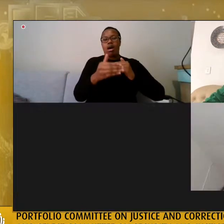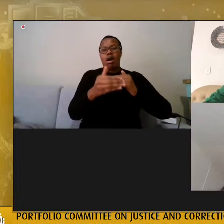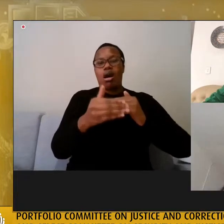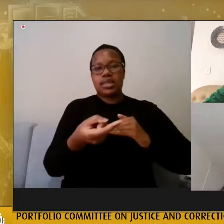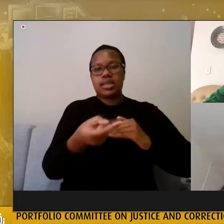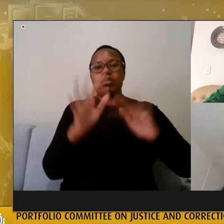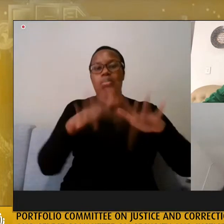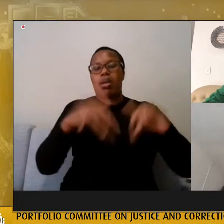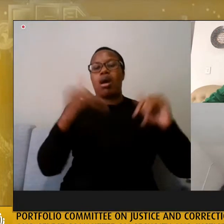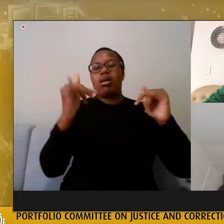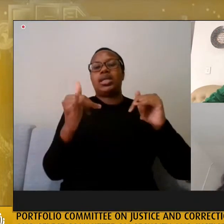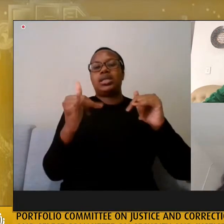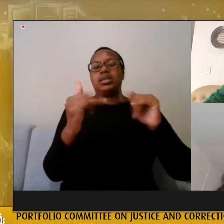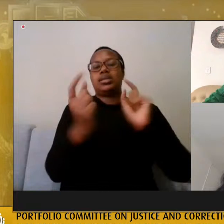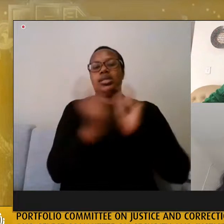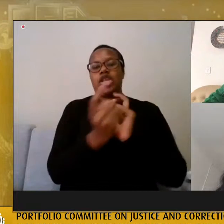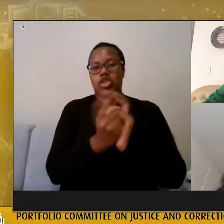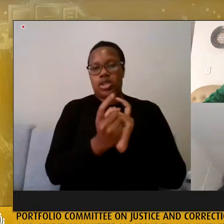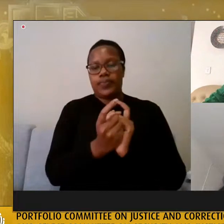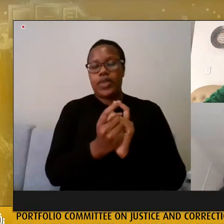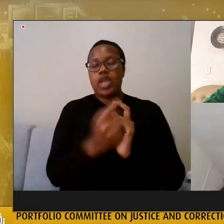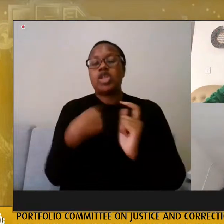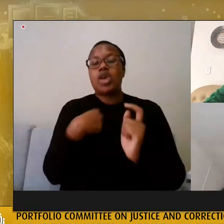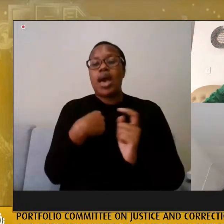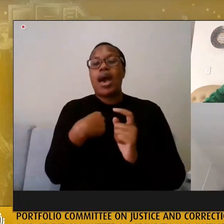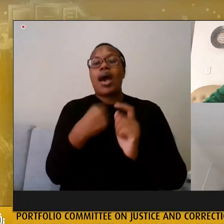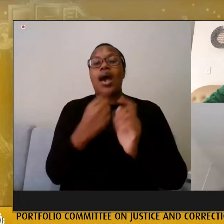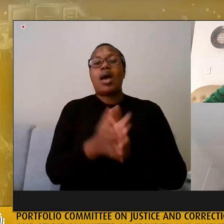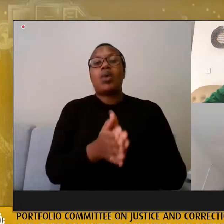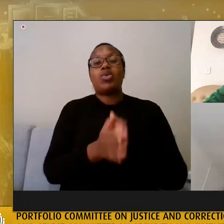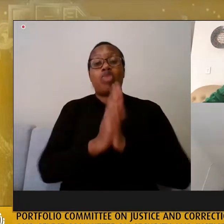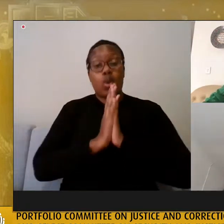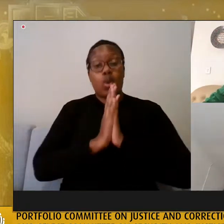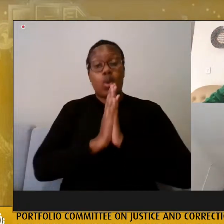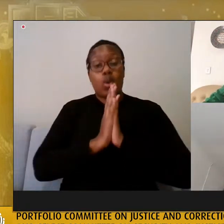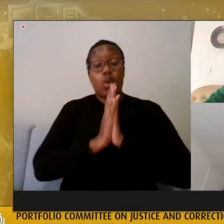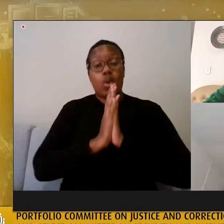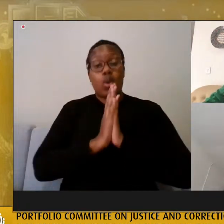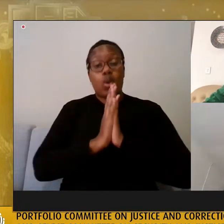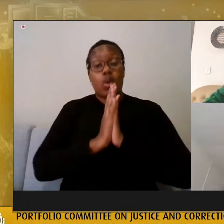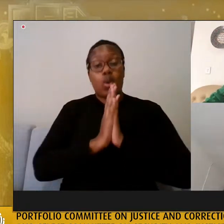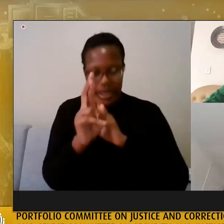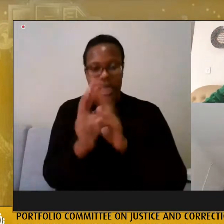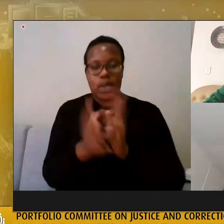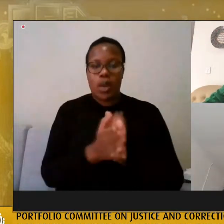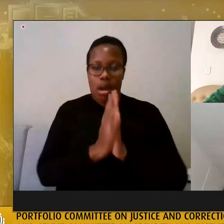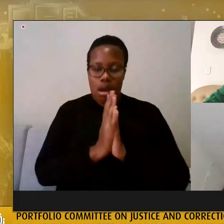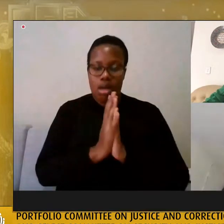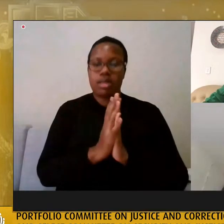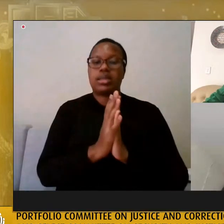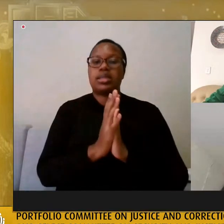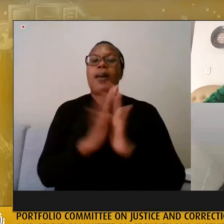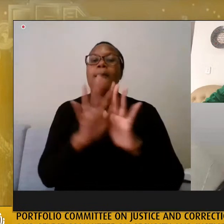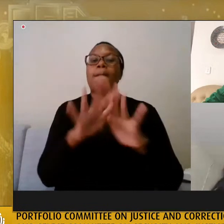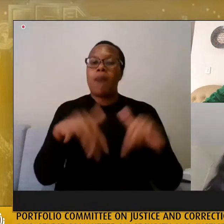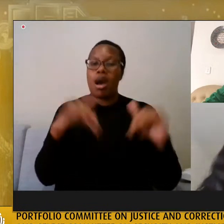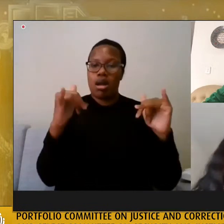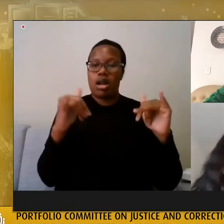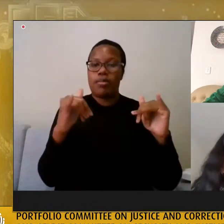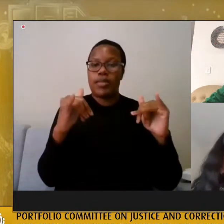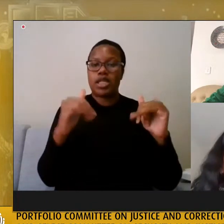Parliament. So our request today is respectfully to ask Parliament to pass a